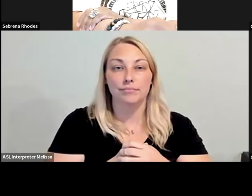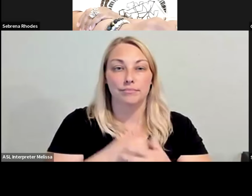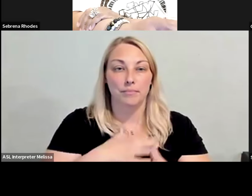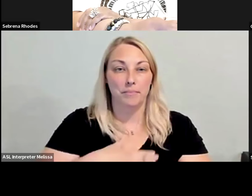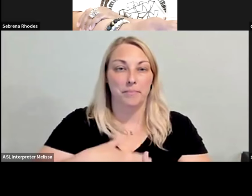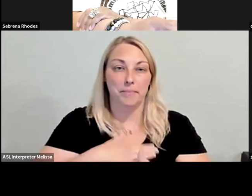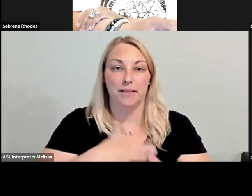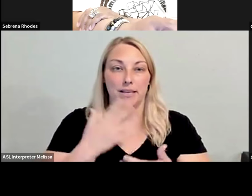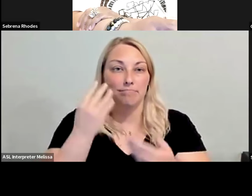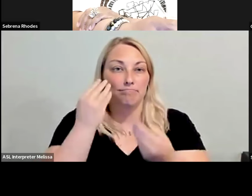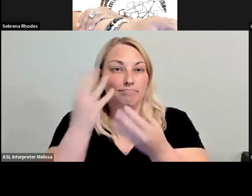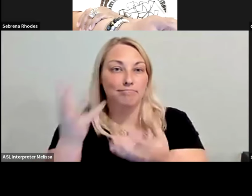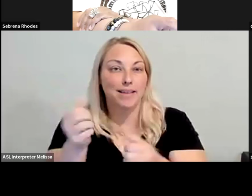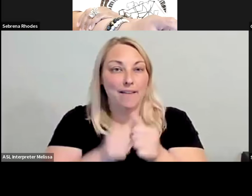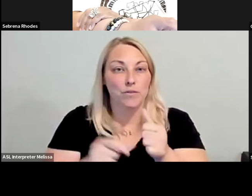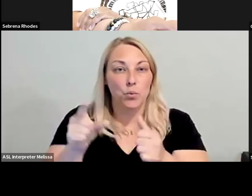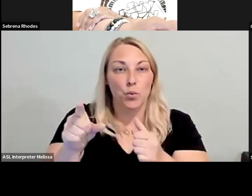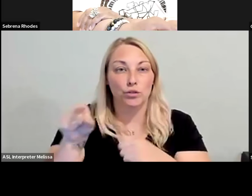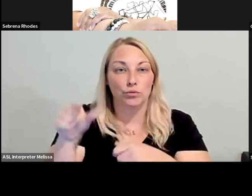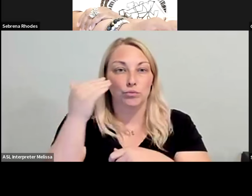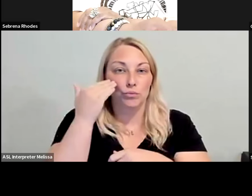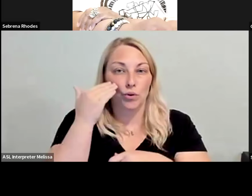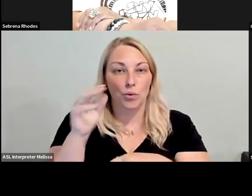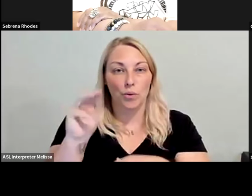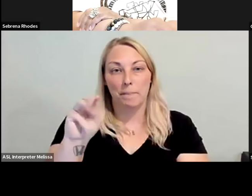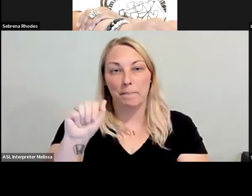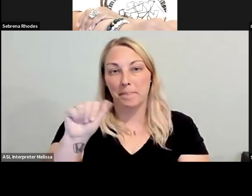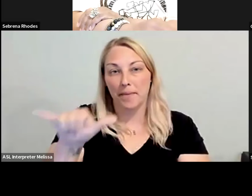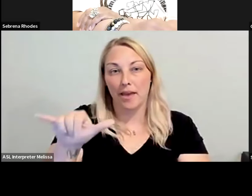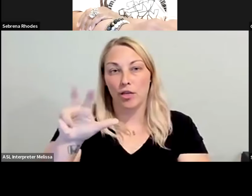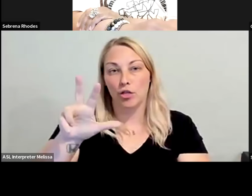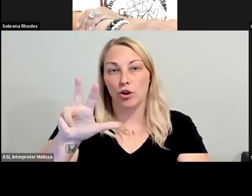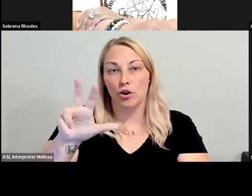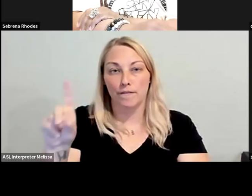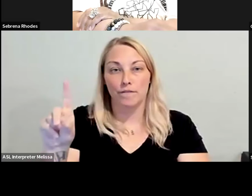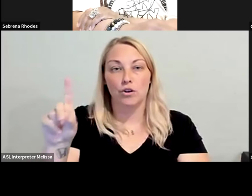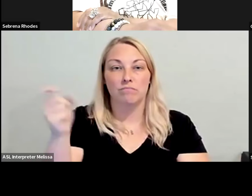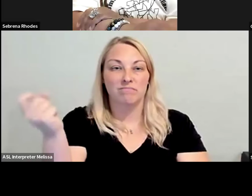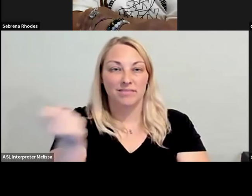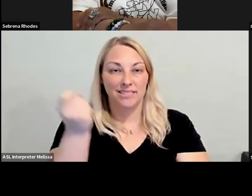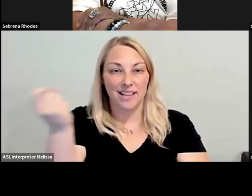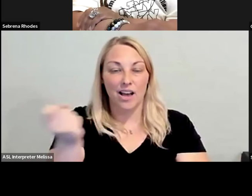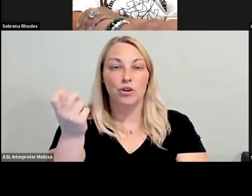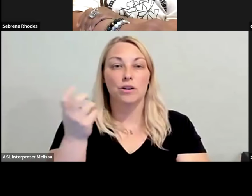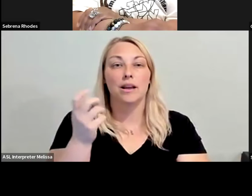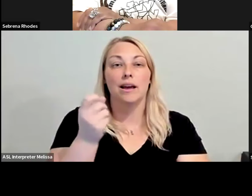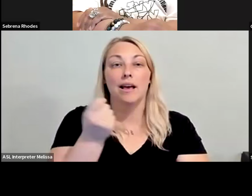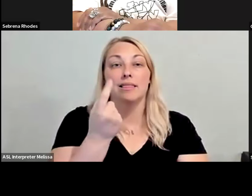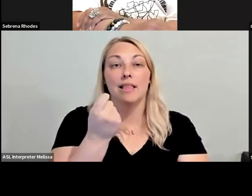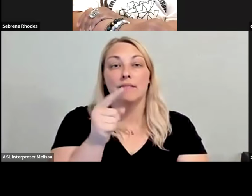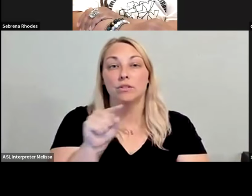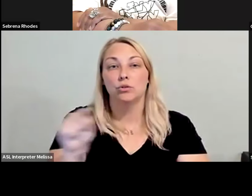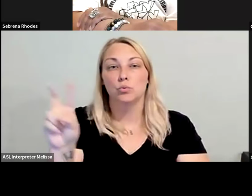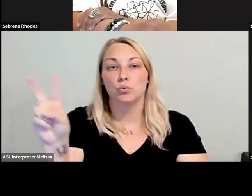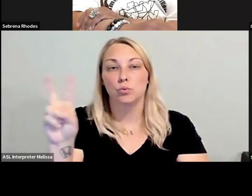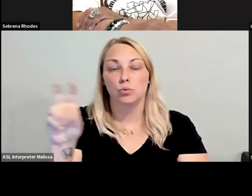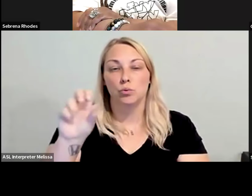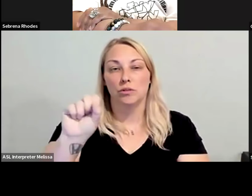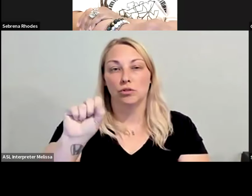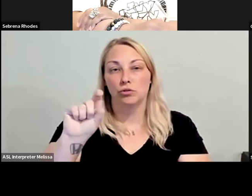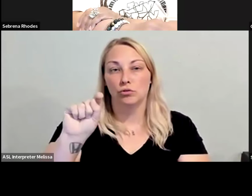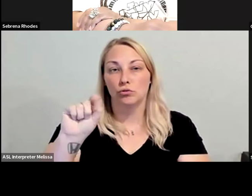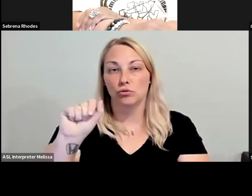you know that's May 31st, Saturday, from 11 to 2 at Starburst Plaza. Thank you.